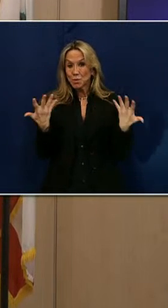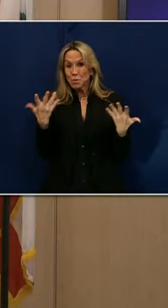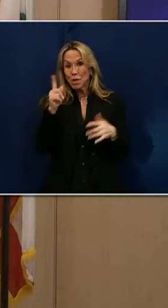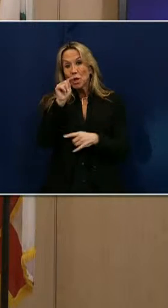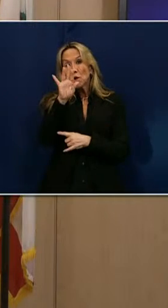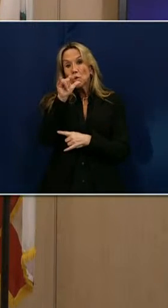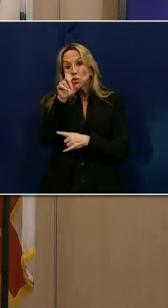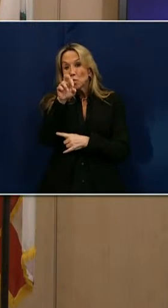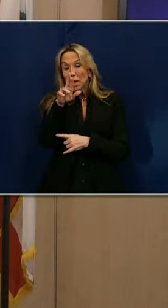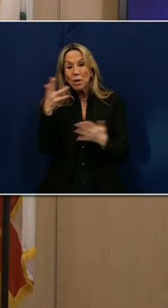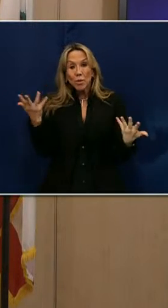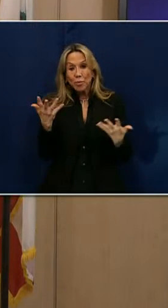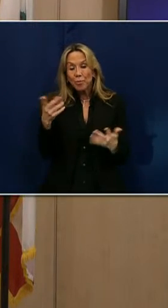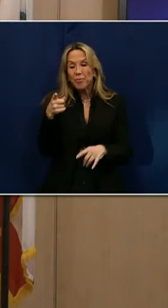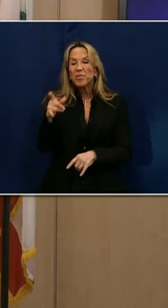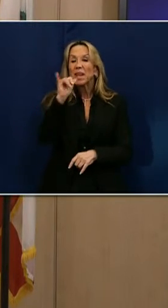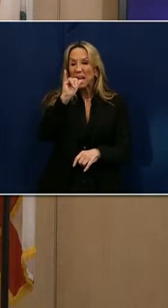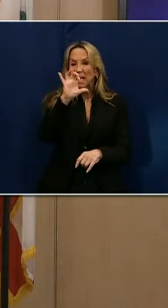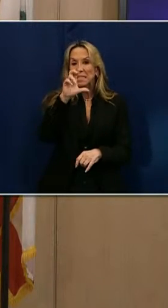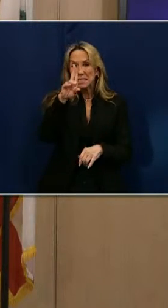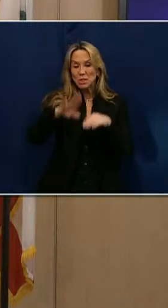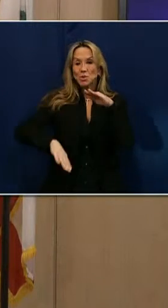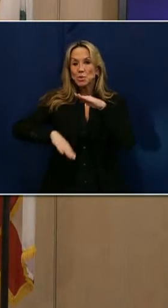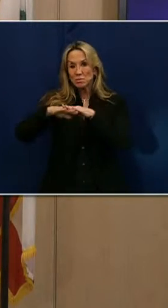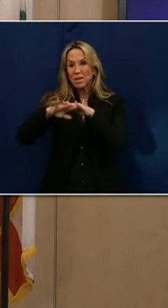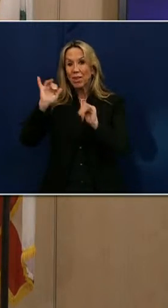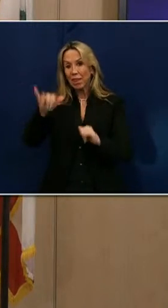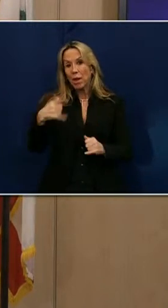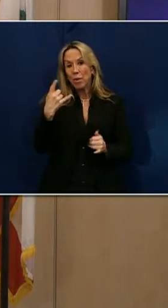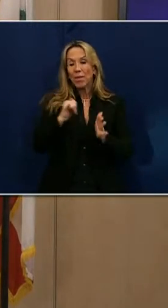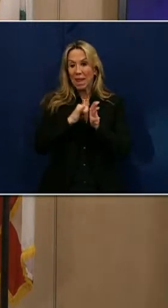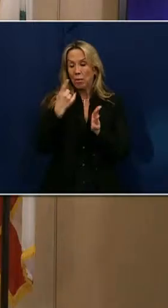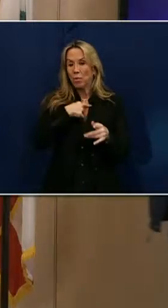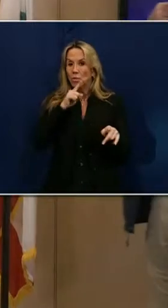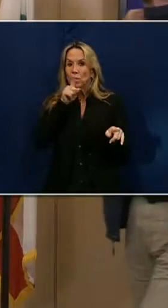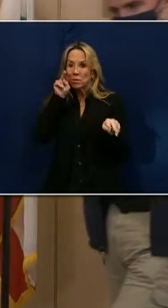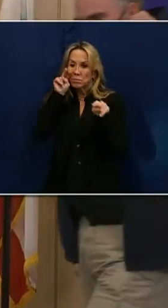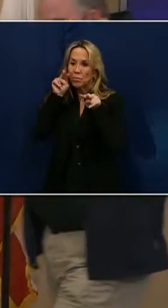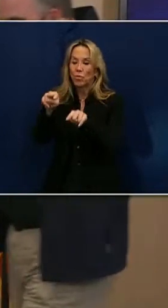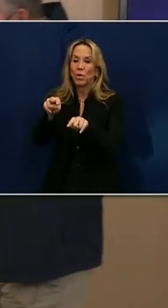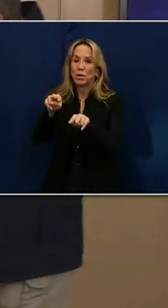ICU capacity, and that's what we're focused on. Thank you.